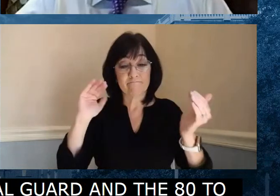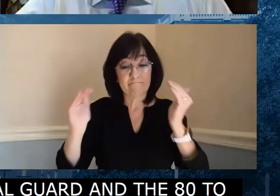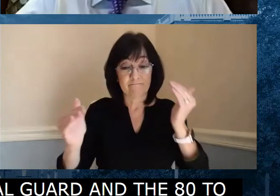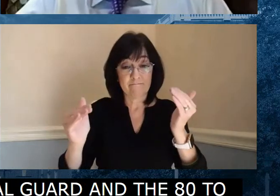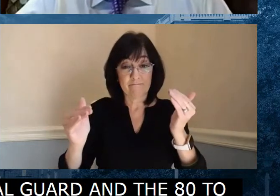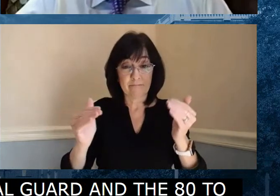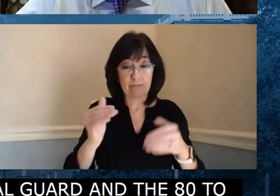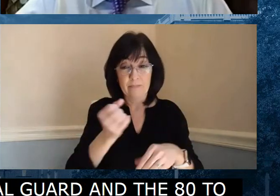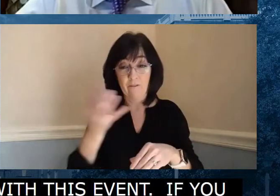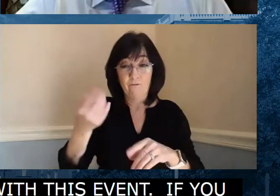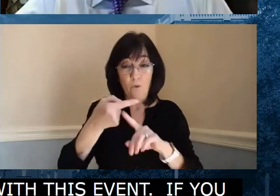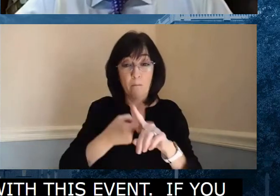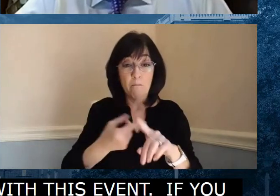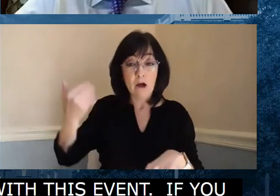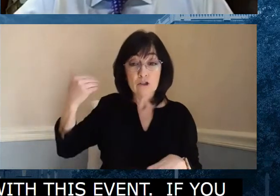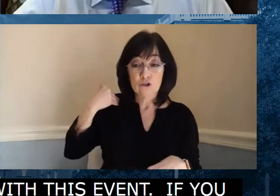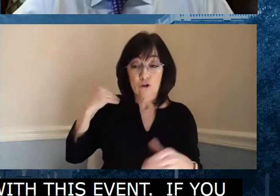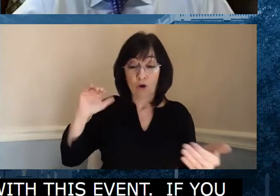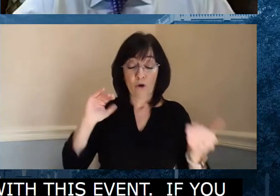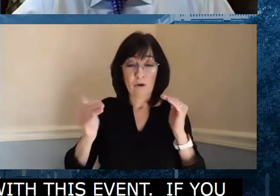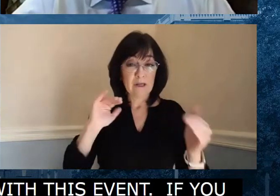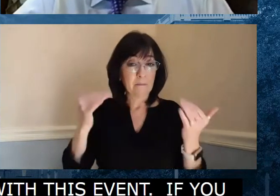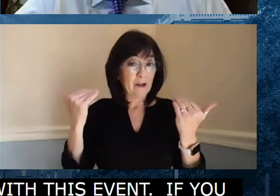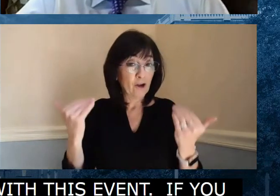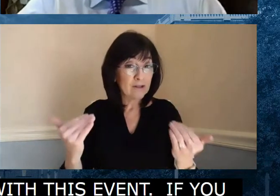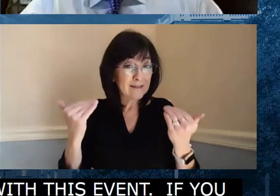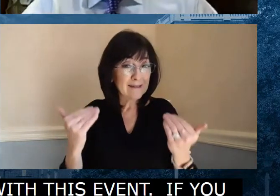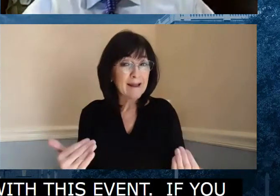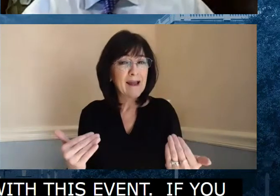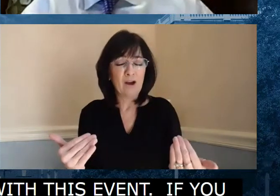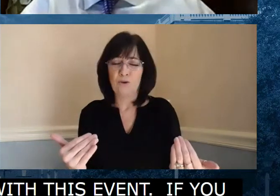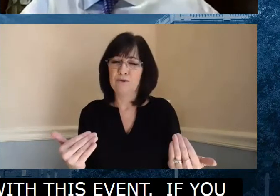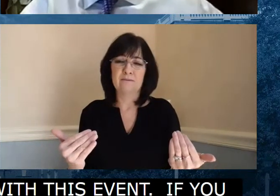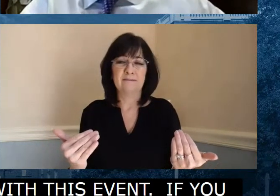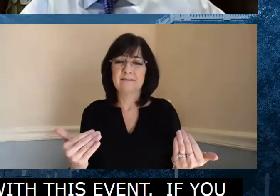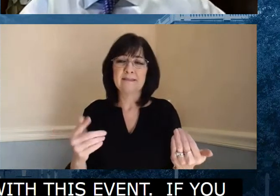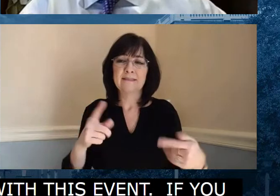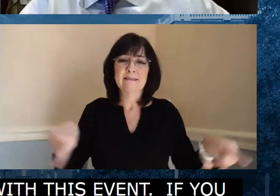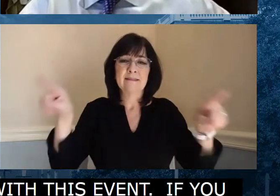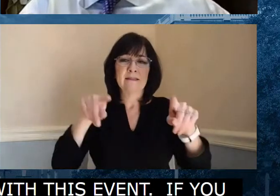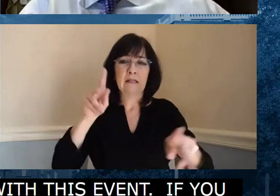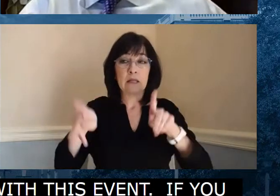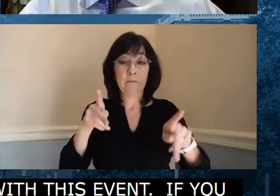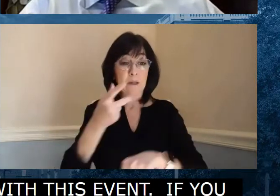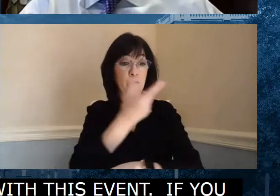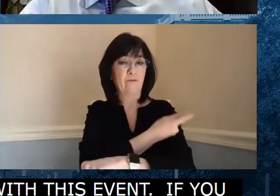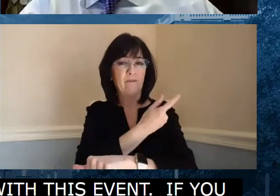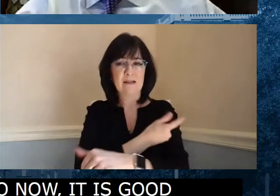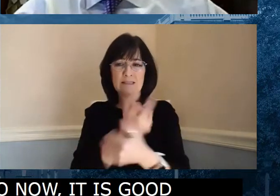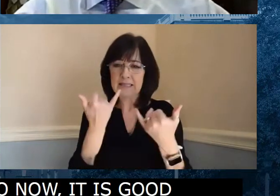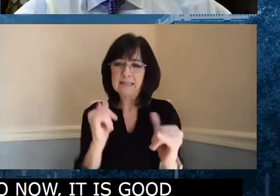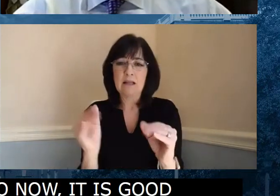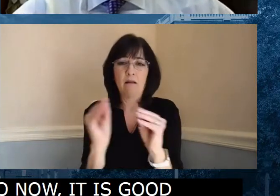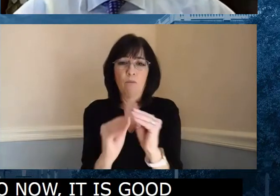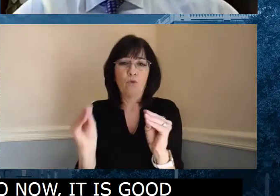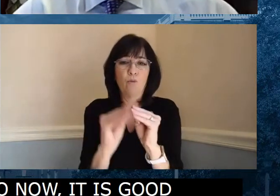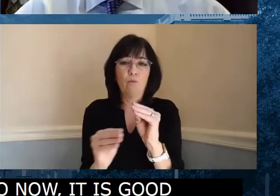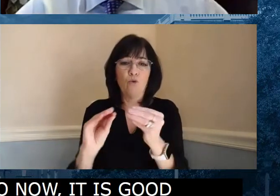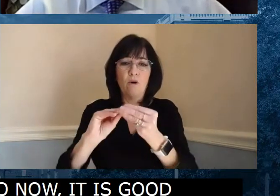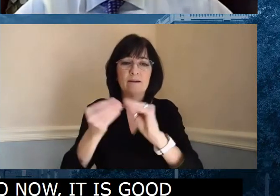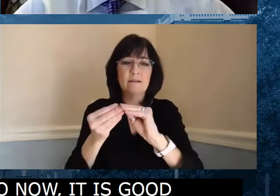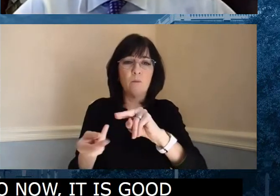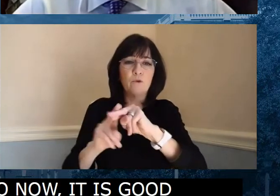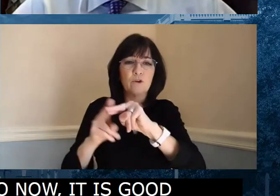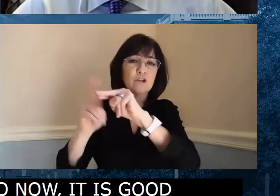fully vaccinated, and those numbers keep on increasing. So we're going to finish out Dover this